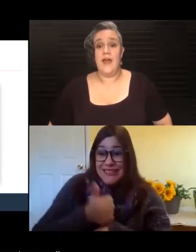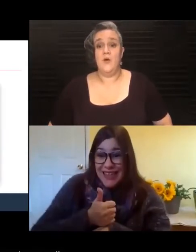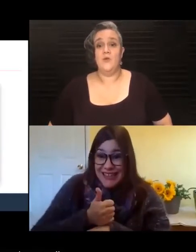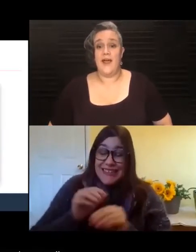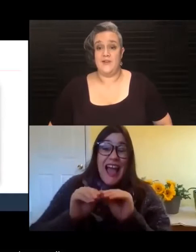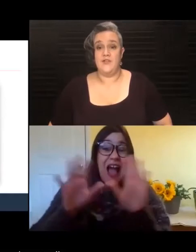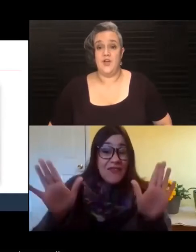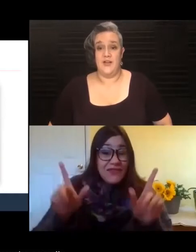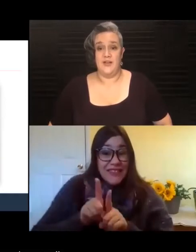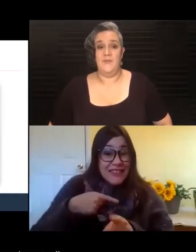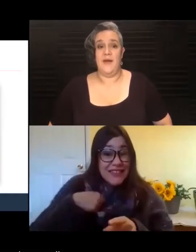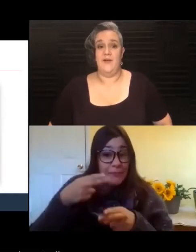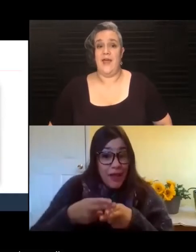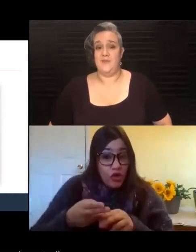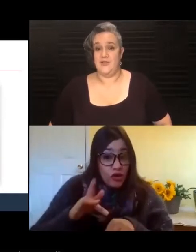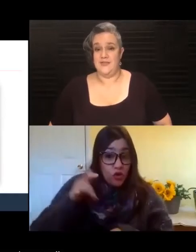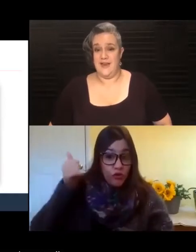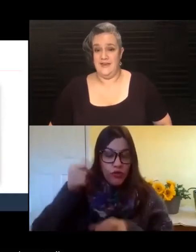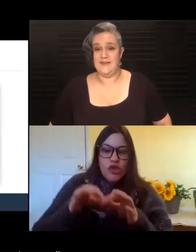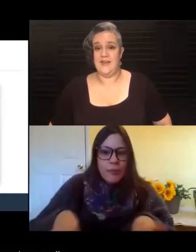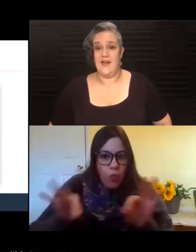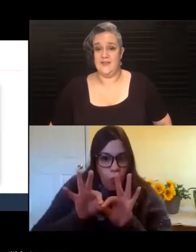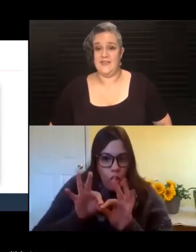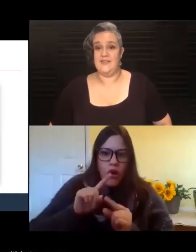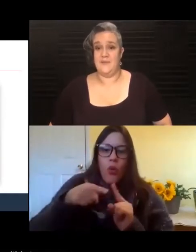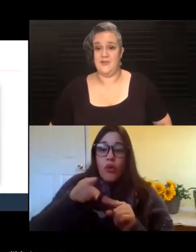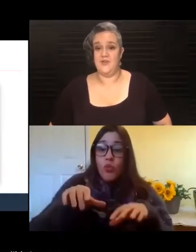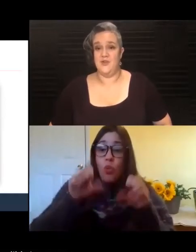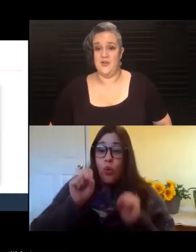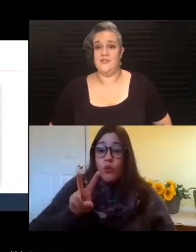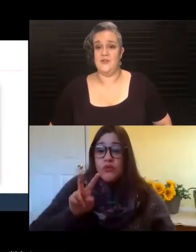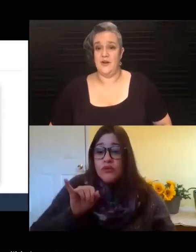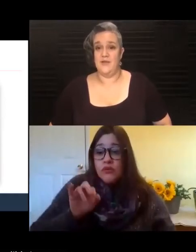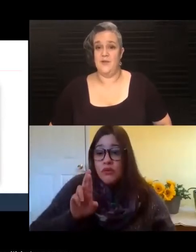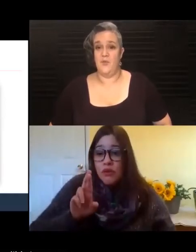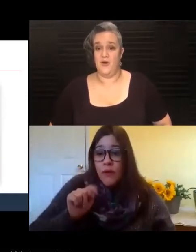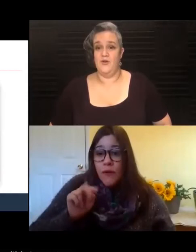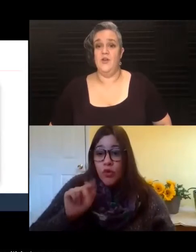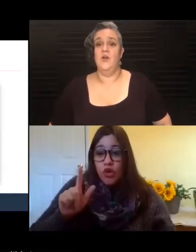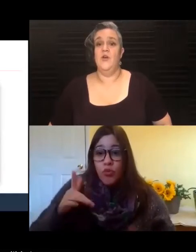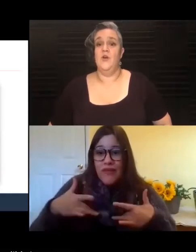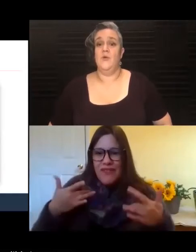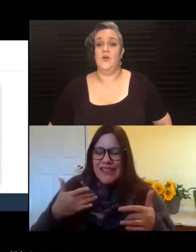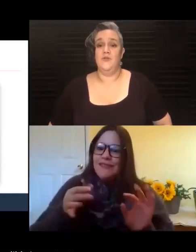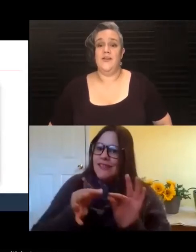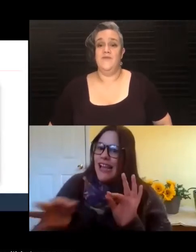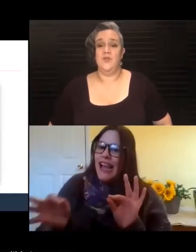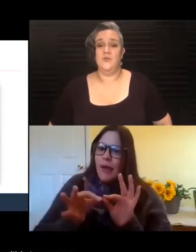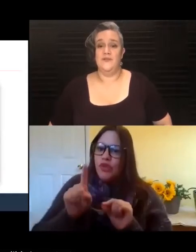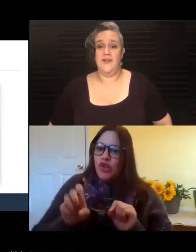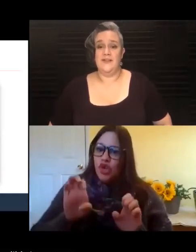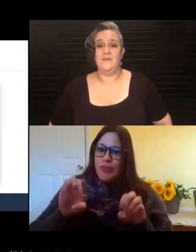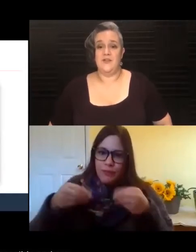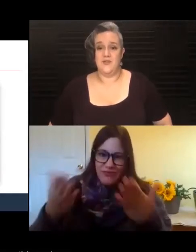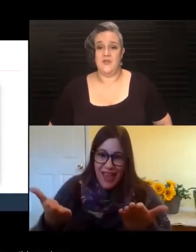Right now, we're actually talking about captioning settings. Obviously, as I mentioned earlier, it's incredibly important when you're holding a